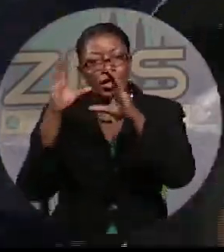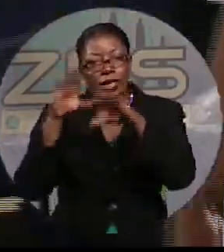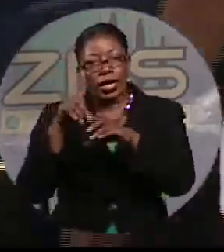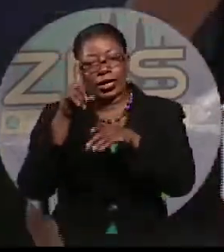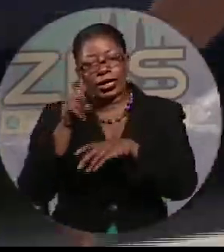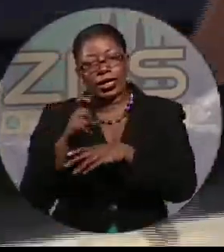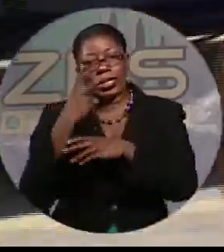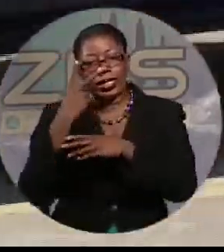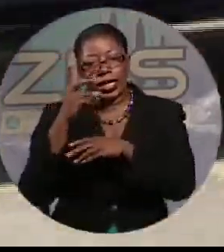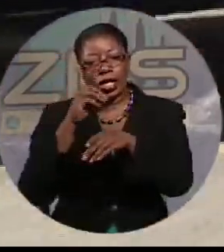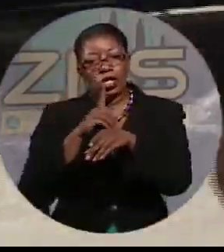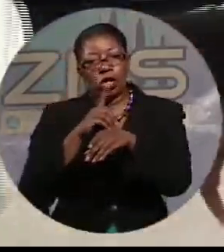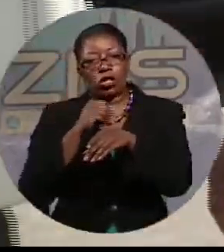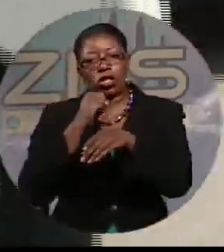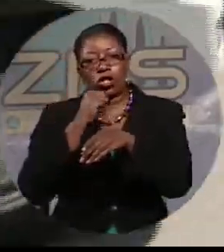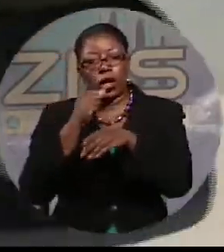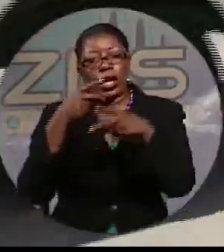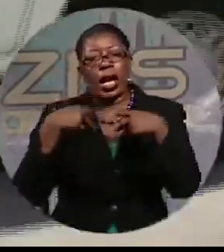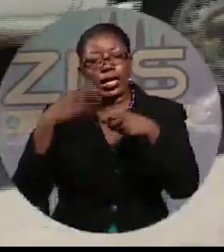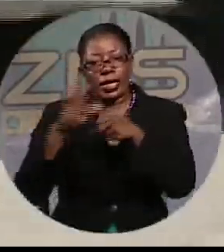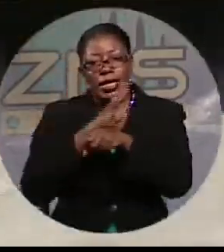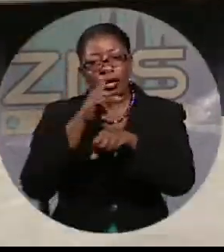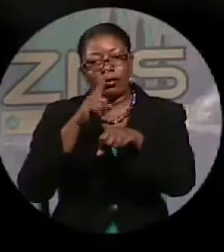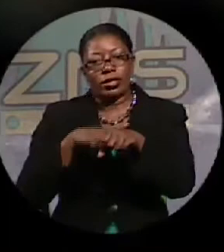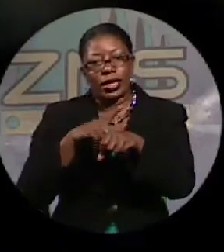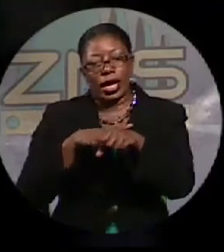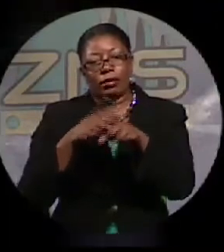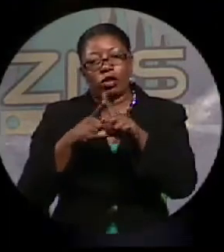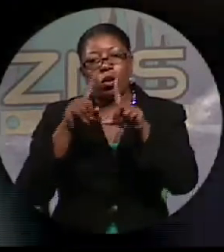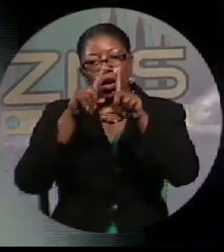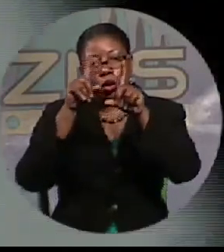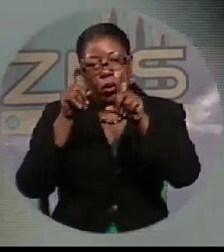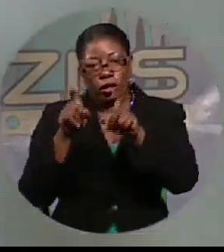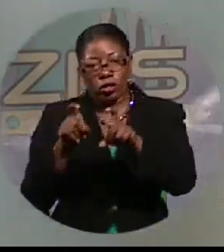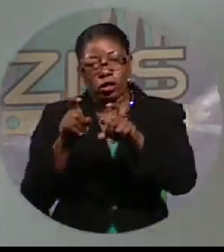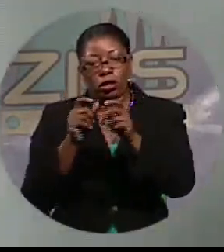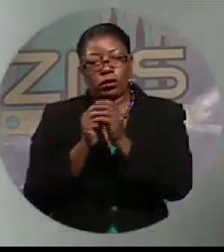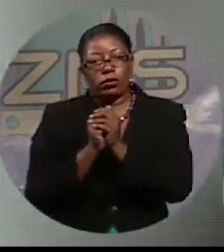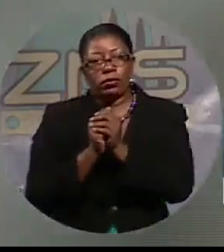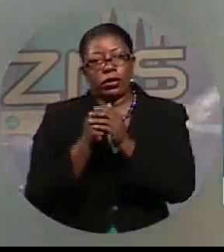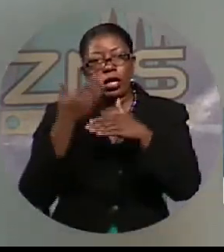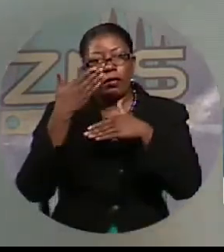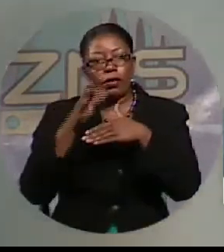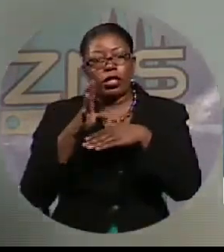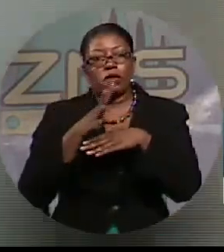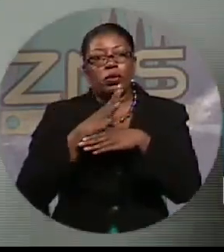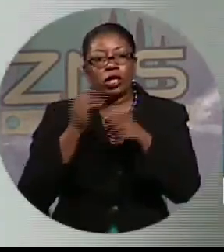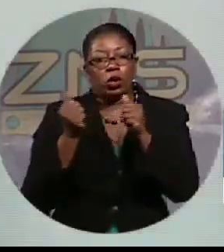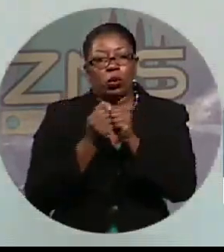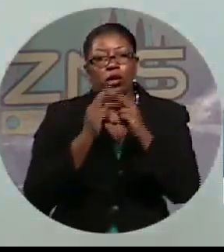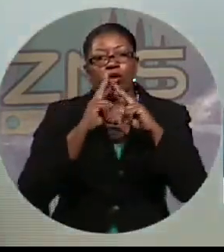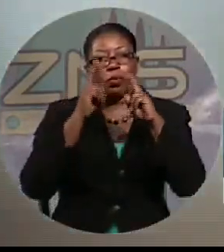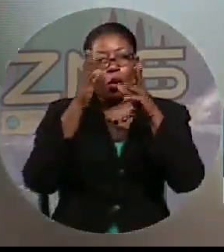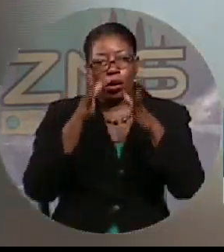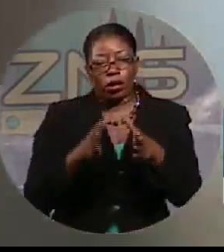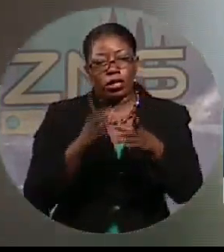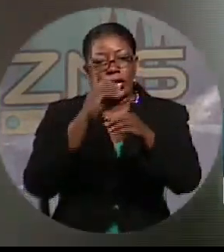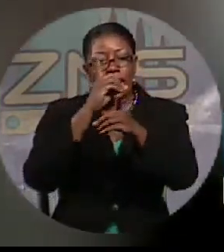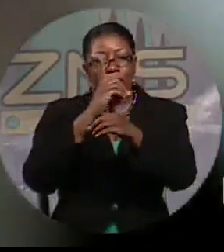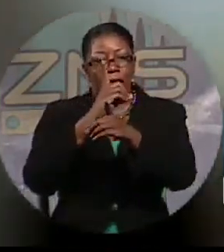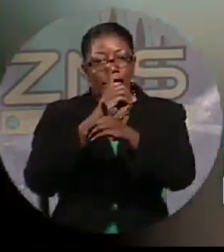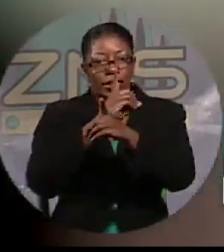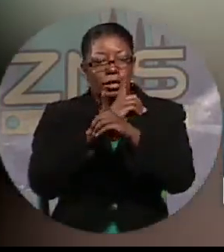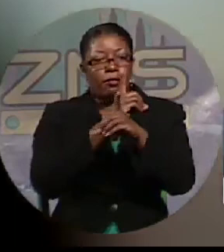doctor, so he did not have adequate time to complete his cross-examination. After speaking with reporters, both defense, prosecution, and